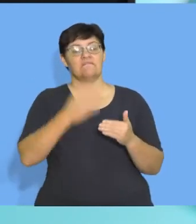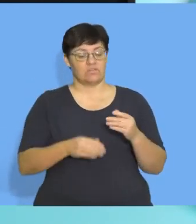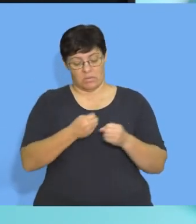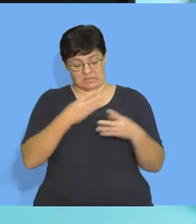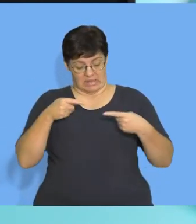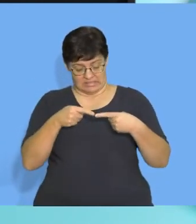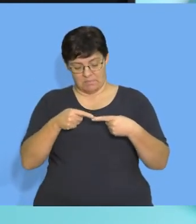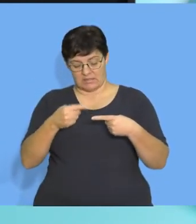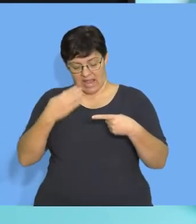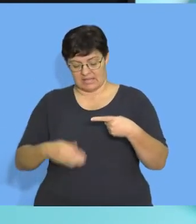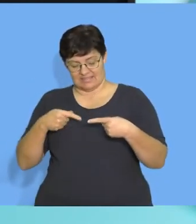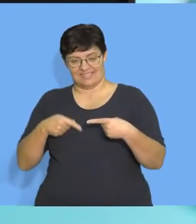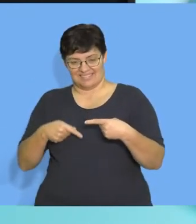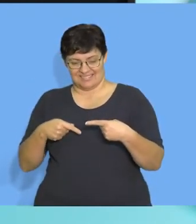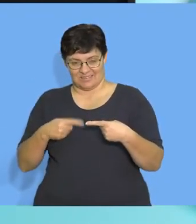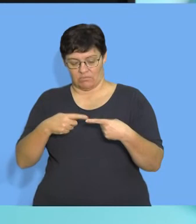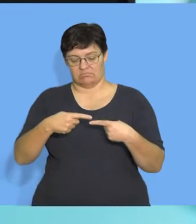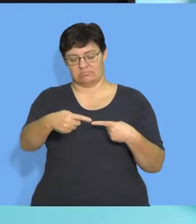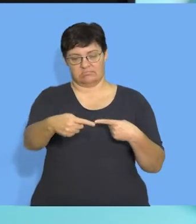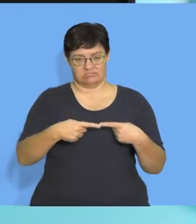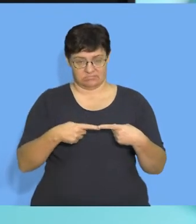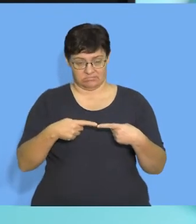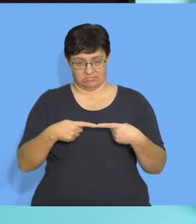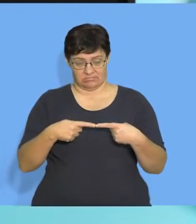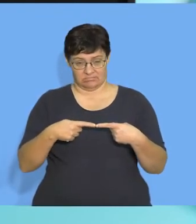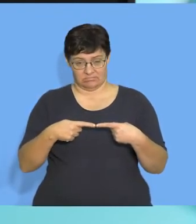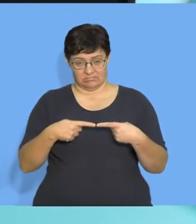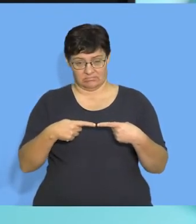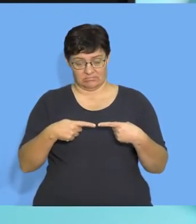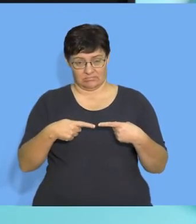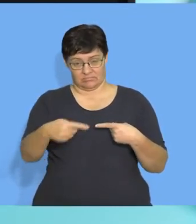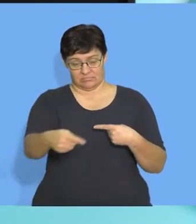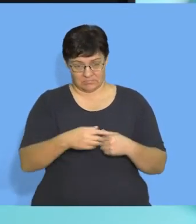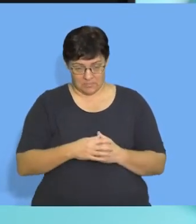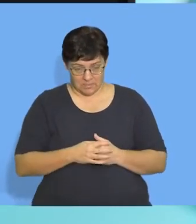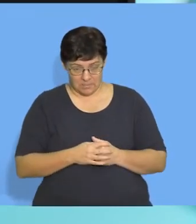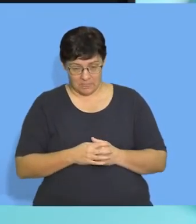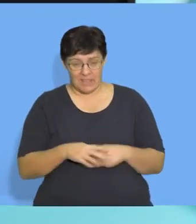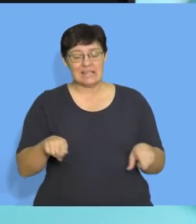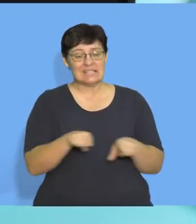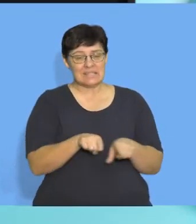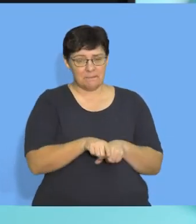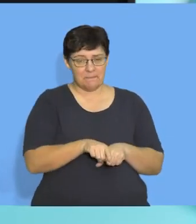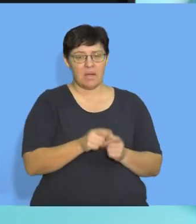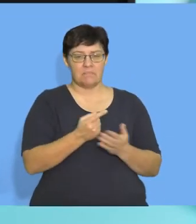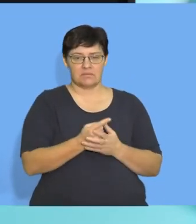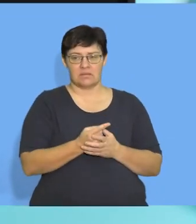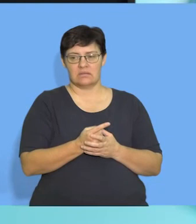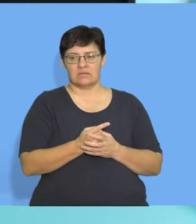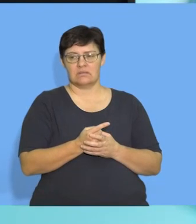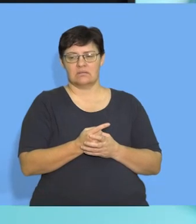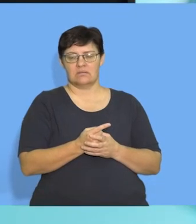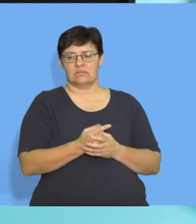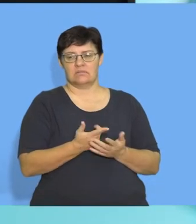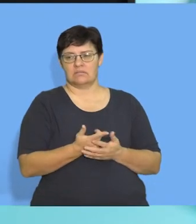started. Okay, that's her resultant. So she could have got to the same place by just running 150